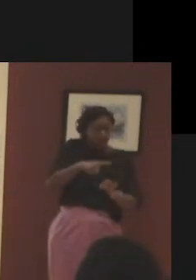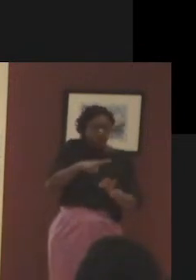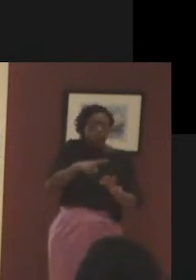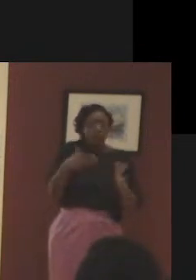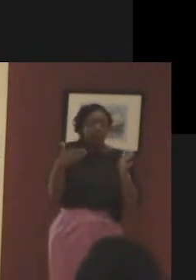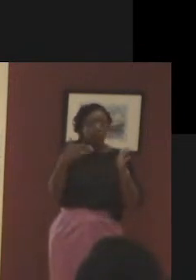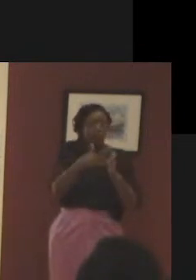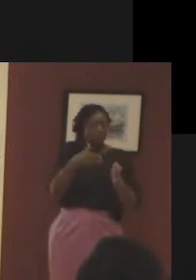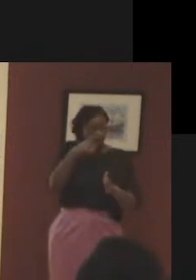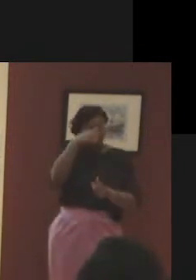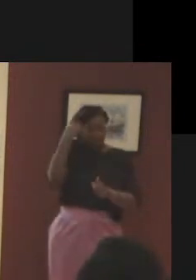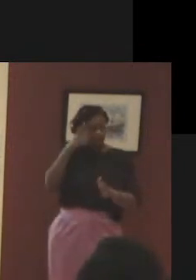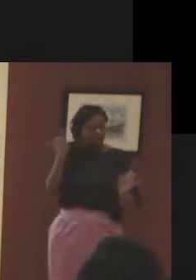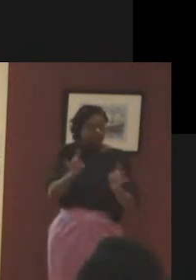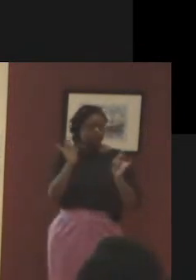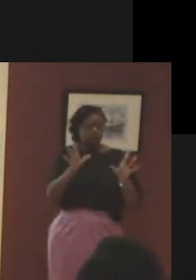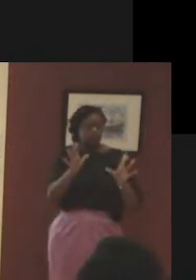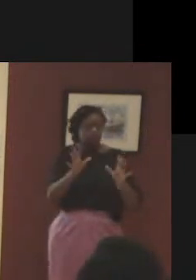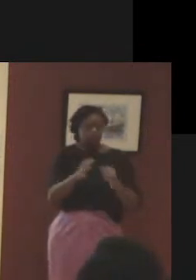violence.